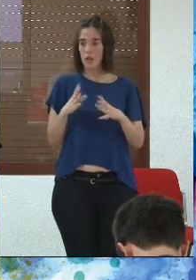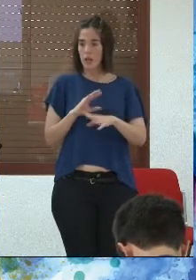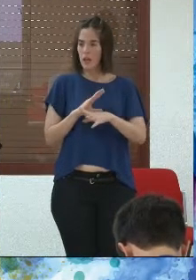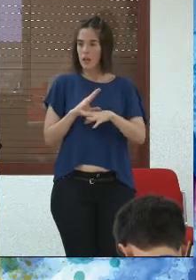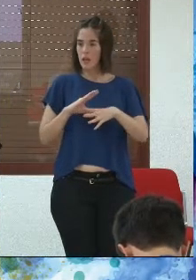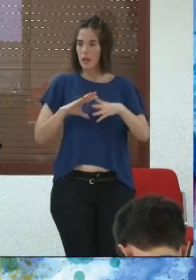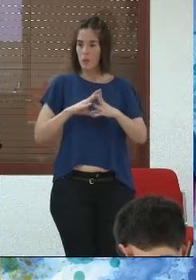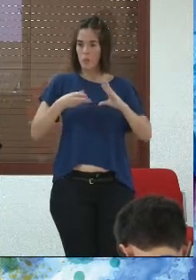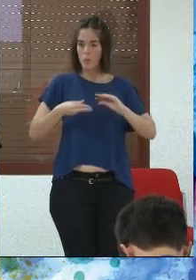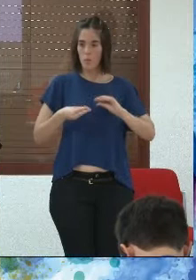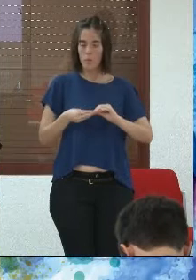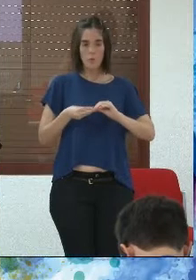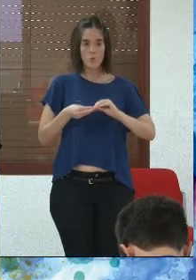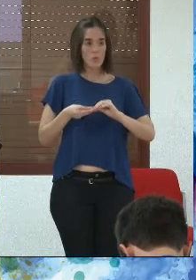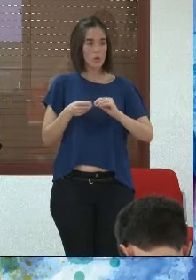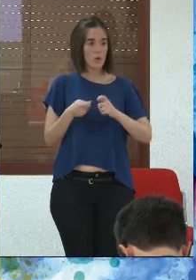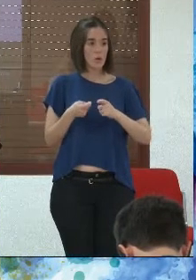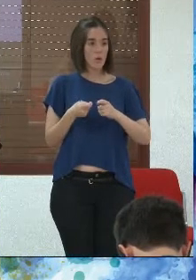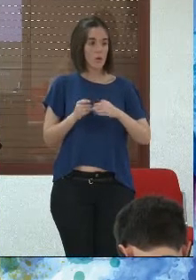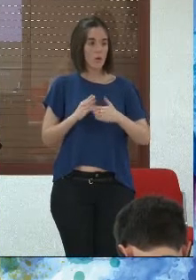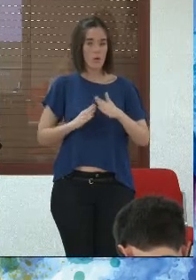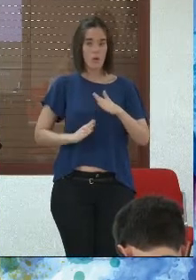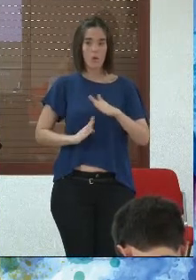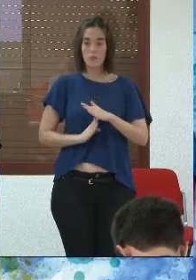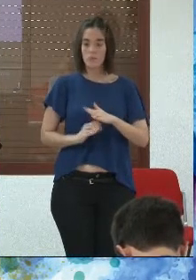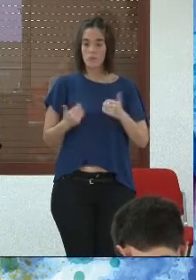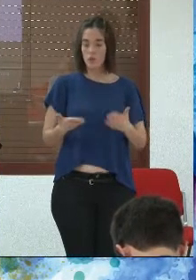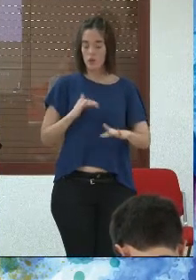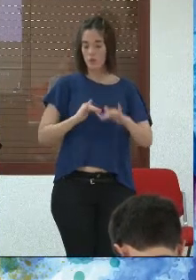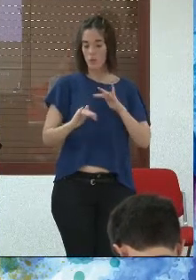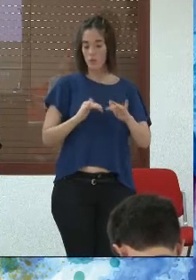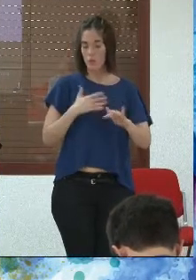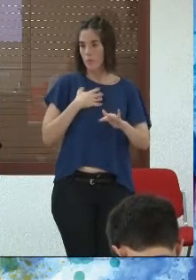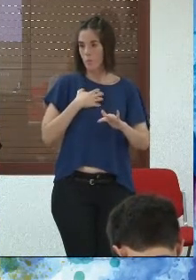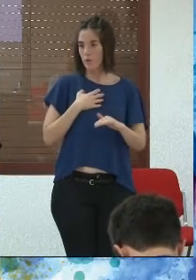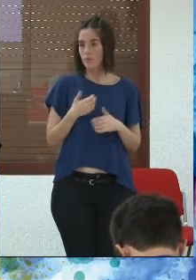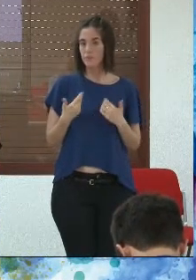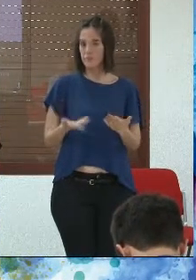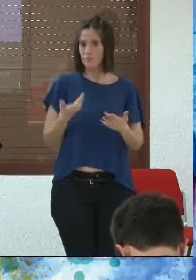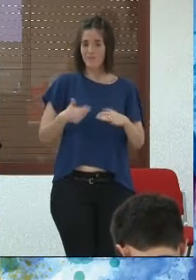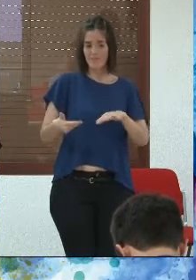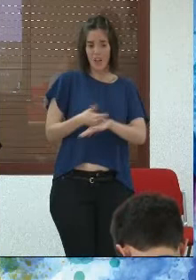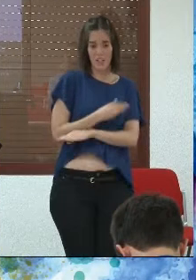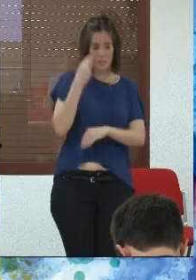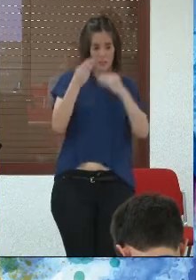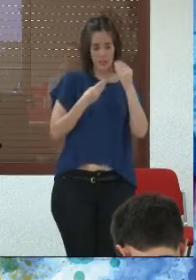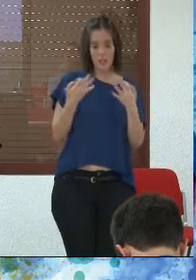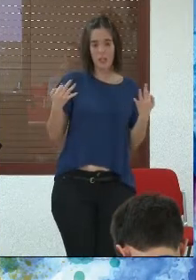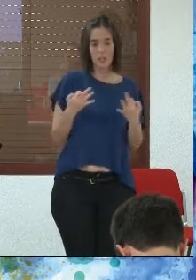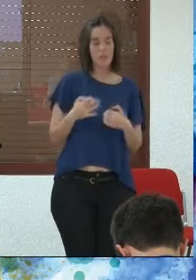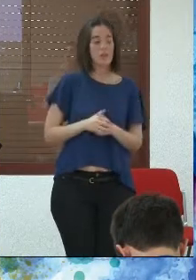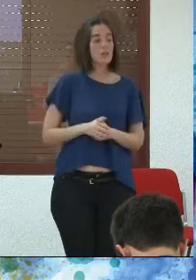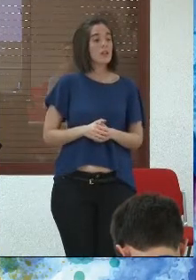muscle and keeps them blocked, stops the muscle from moving. So